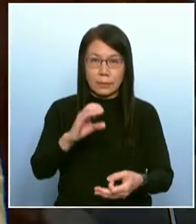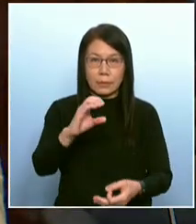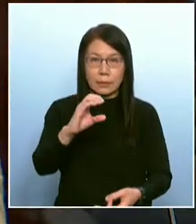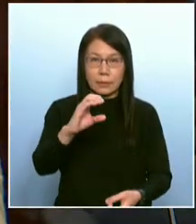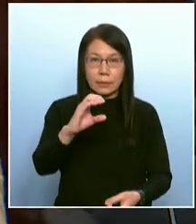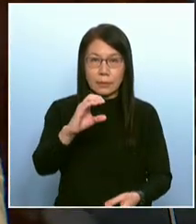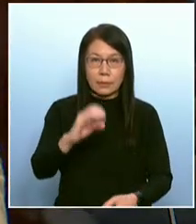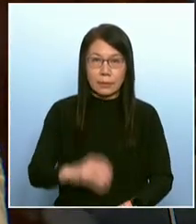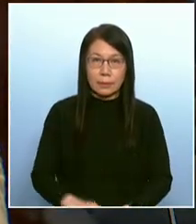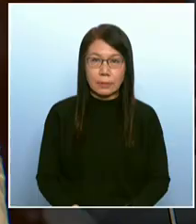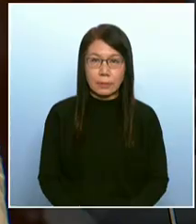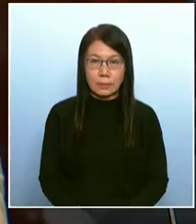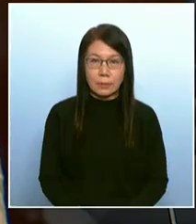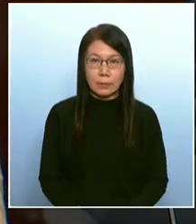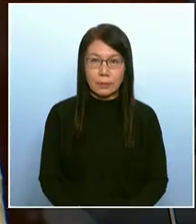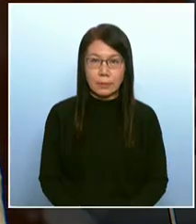Ronick Chan.